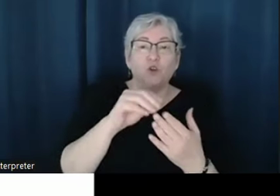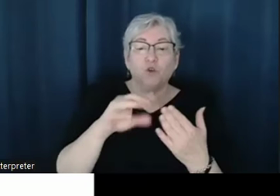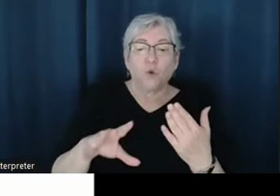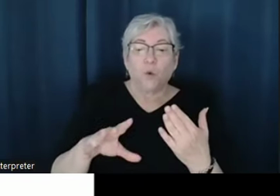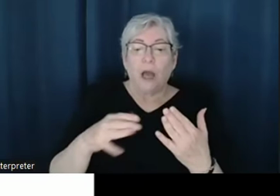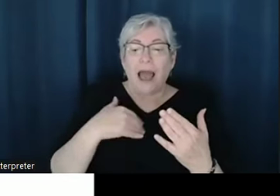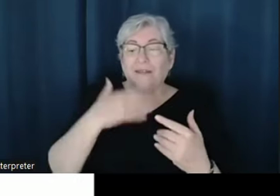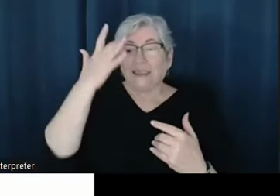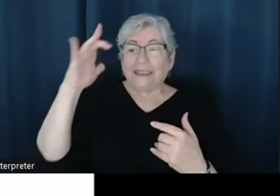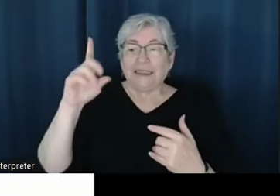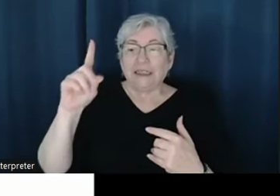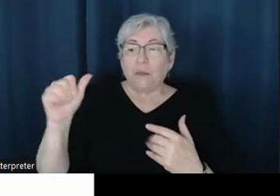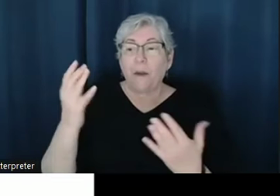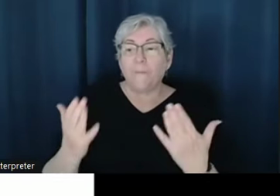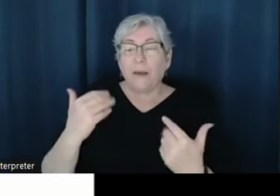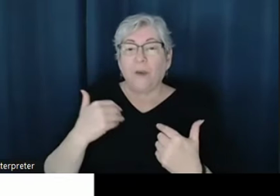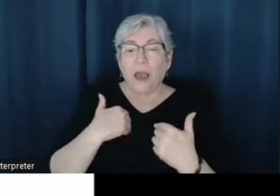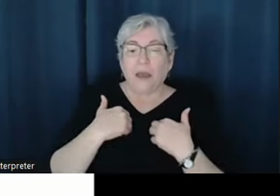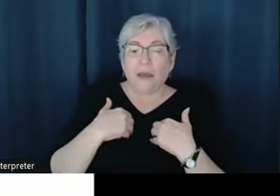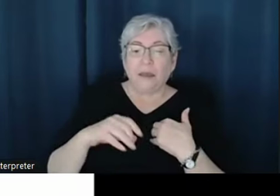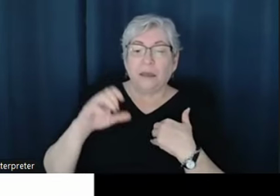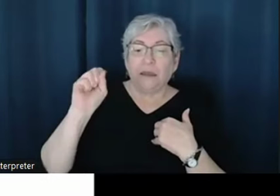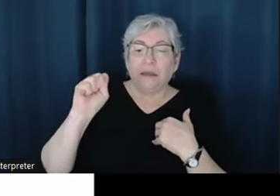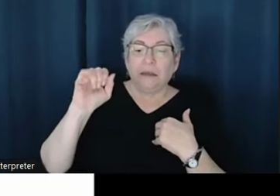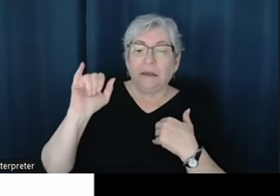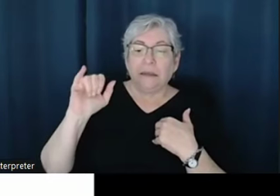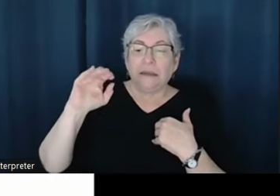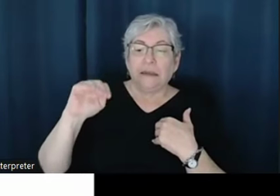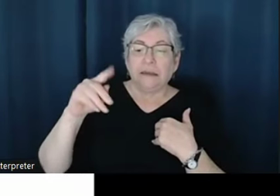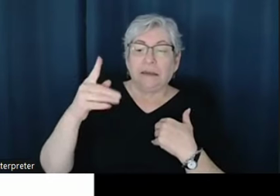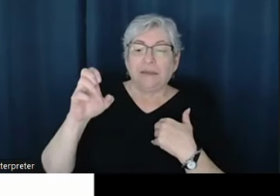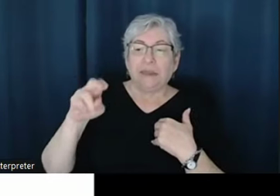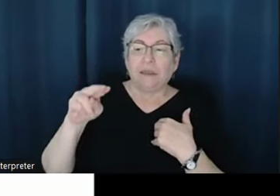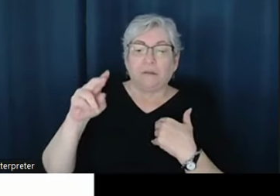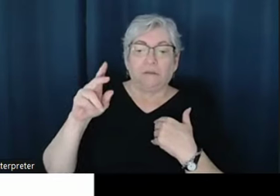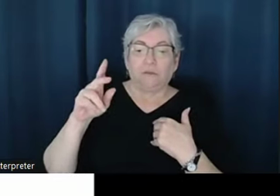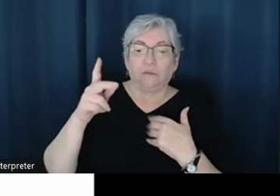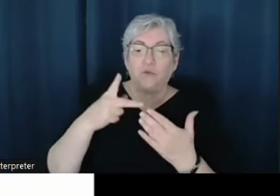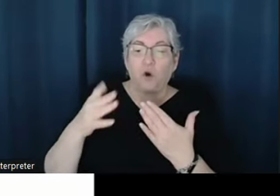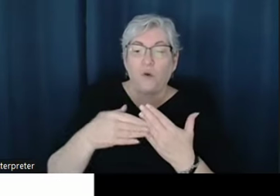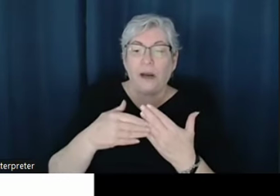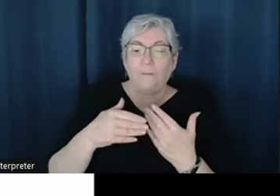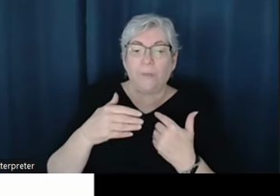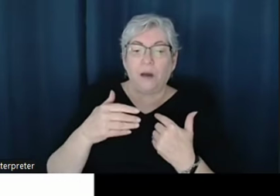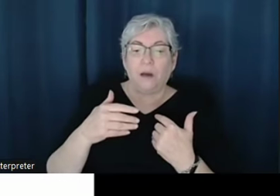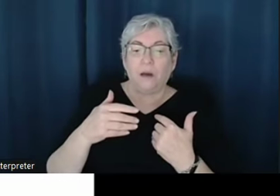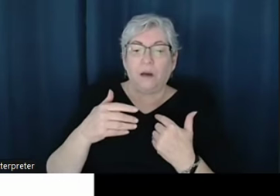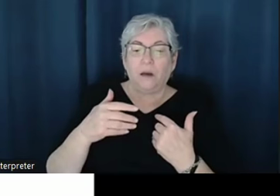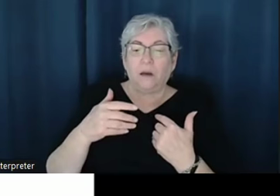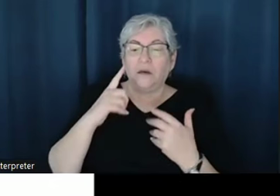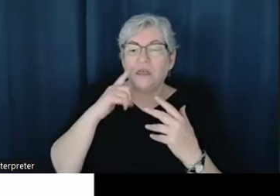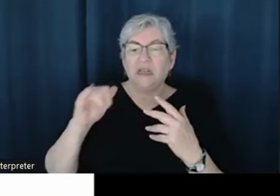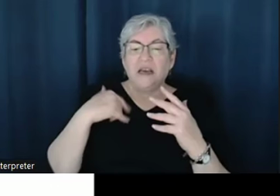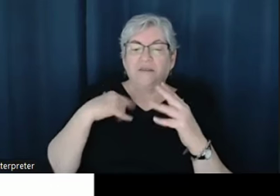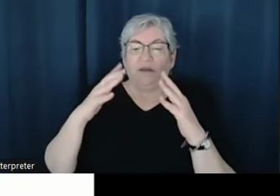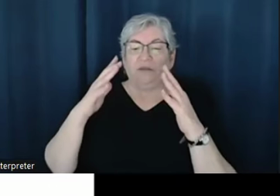intellectual disabilities, it could be the TIPSID programs, the programs for students with intellectual and developmental disabilities. So these are all part of